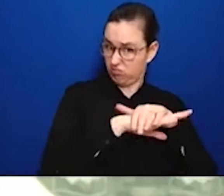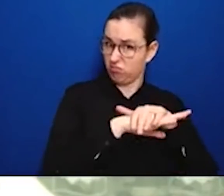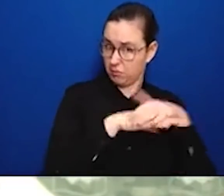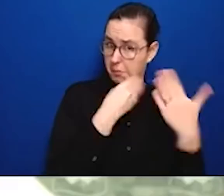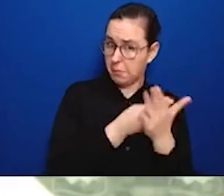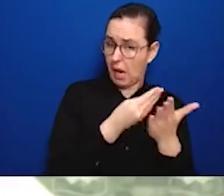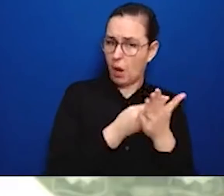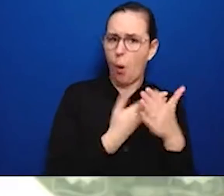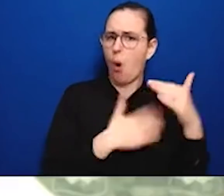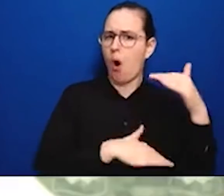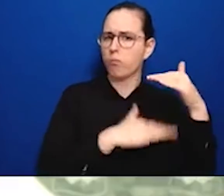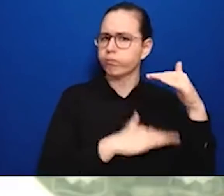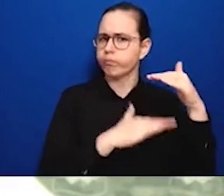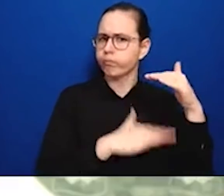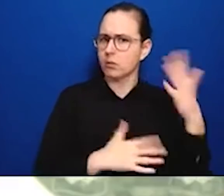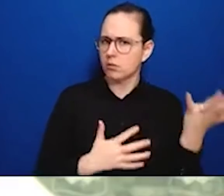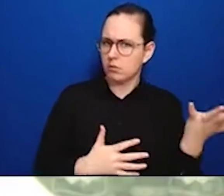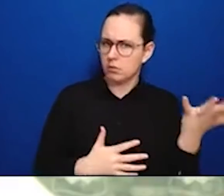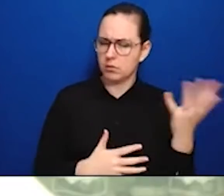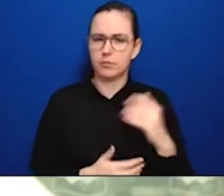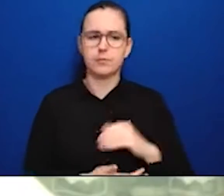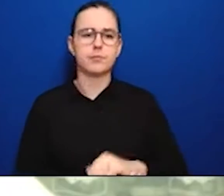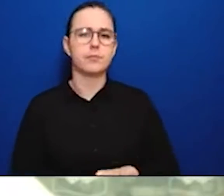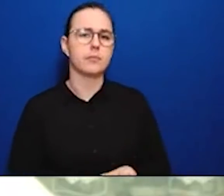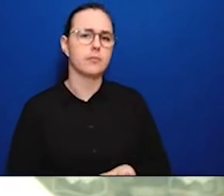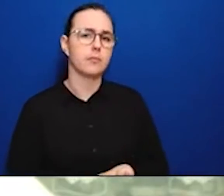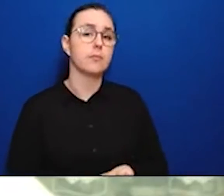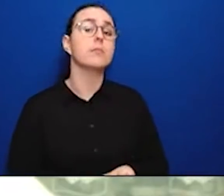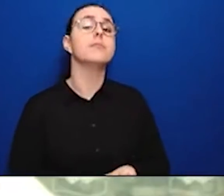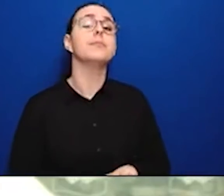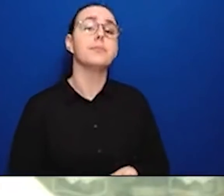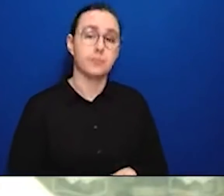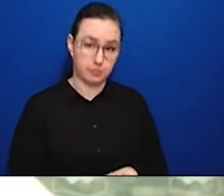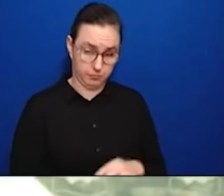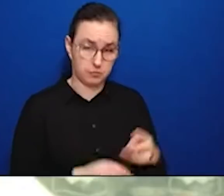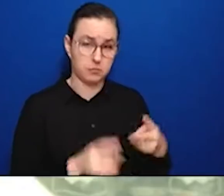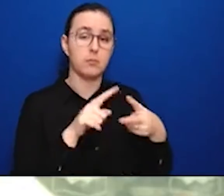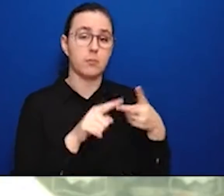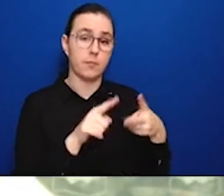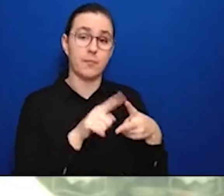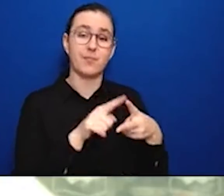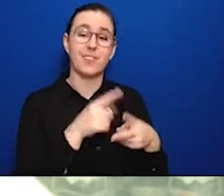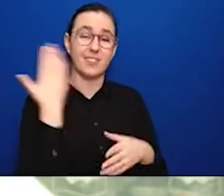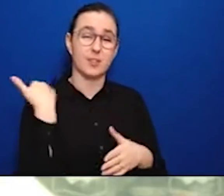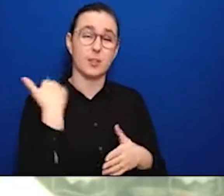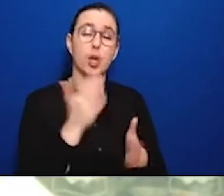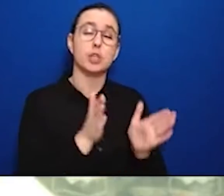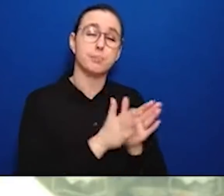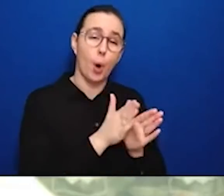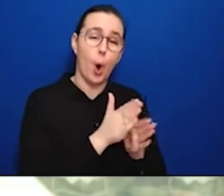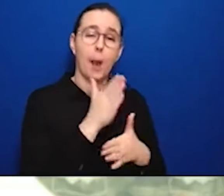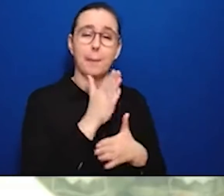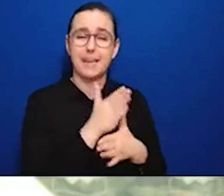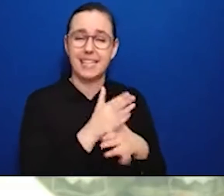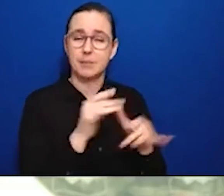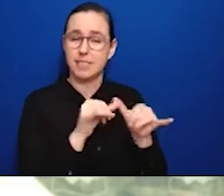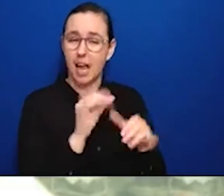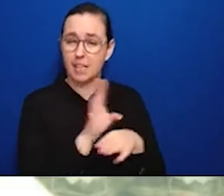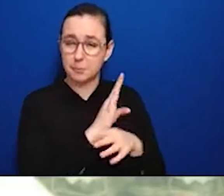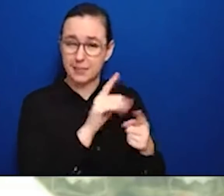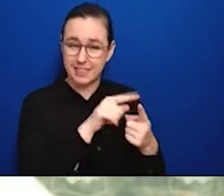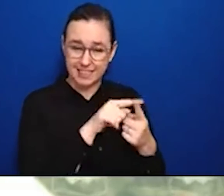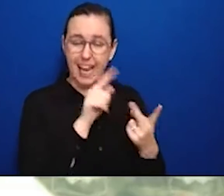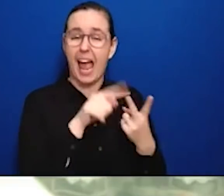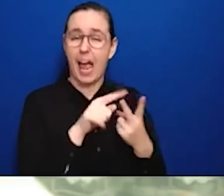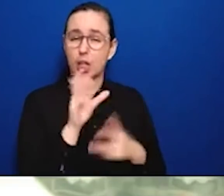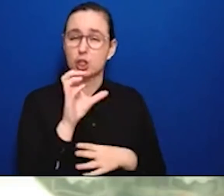between the small and medium-sized business grant and the circuit breaker grant program, we actually supported businesses with $526